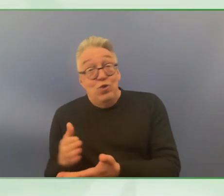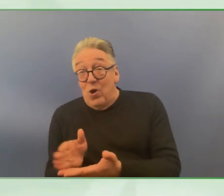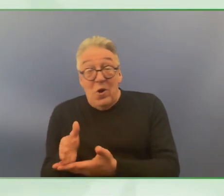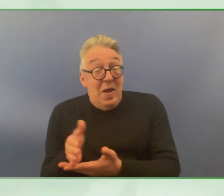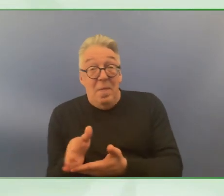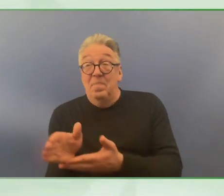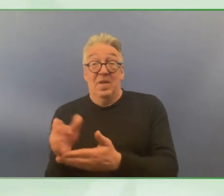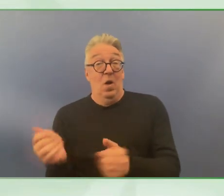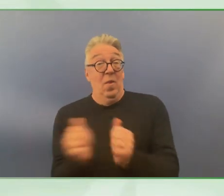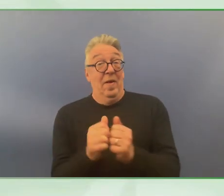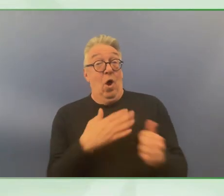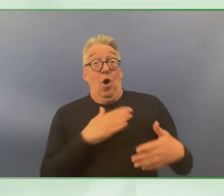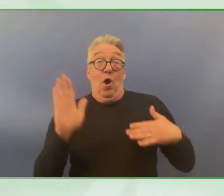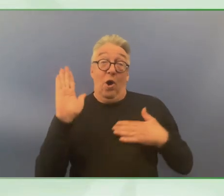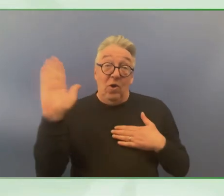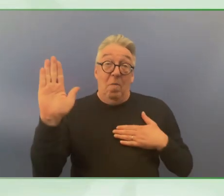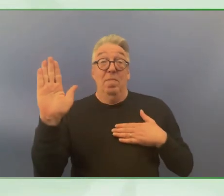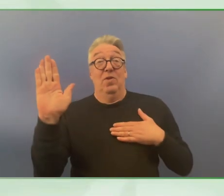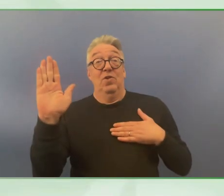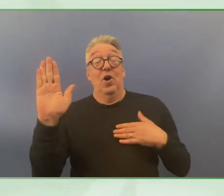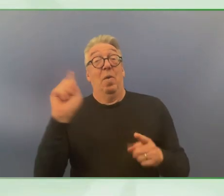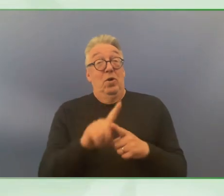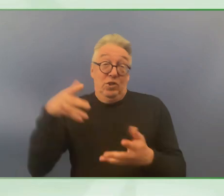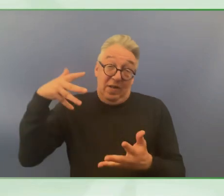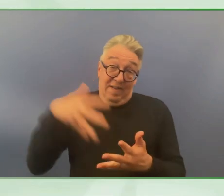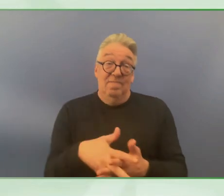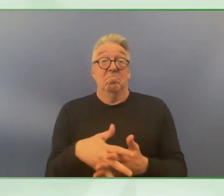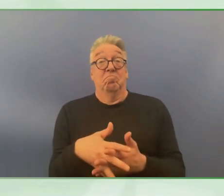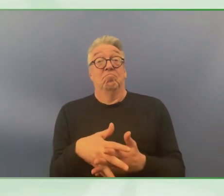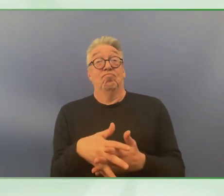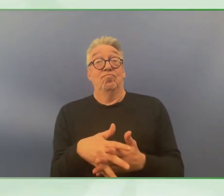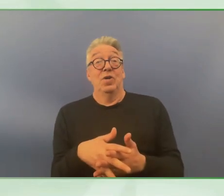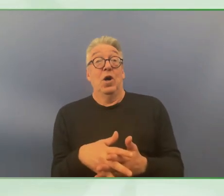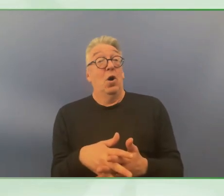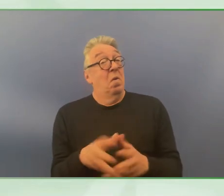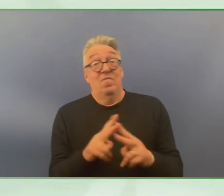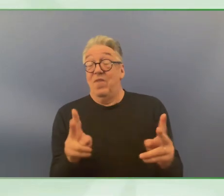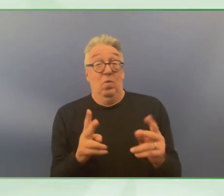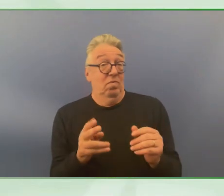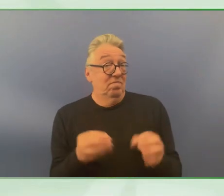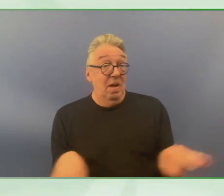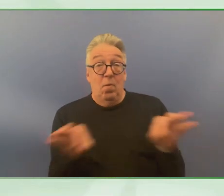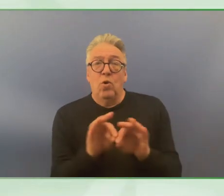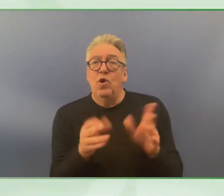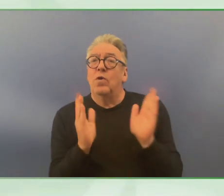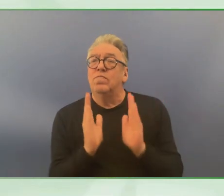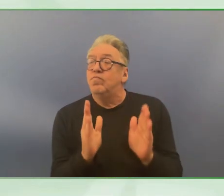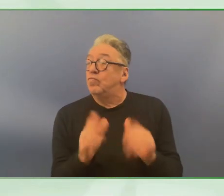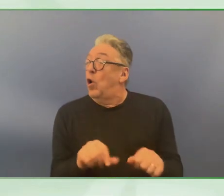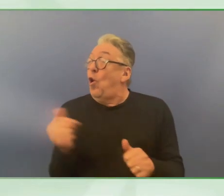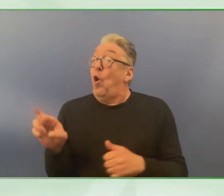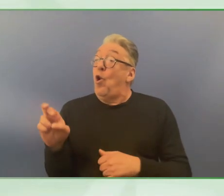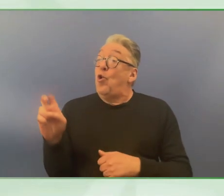and accountability embedded in from the start is very important. Before I turn to my right to Ruth and Neil,